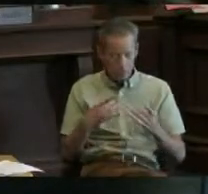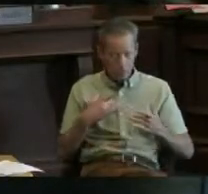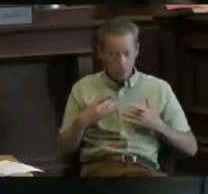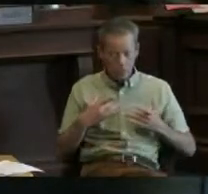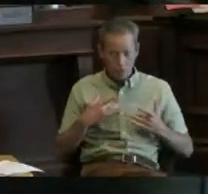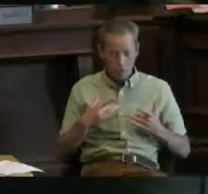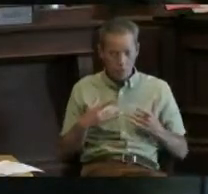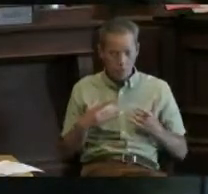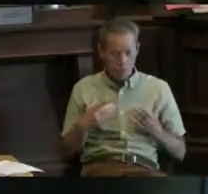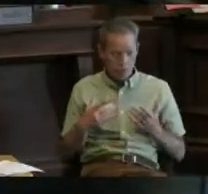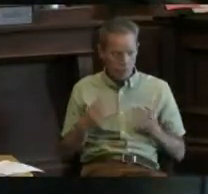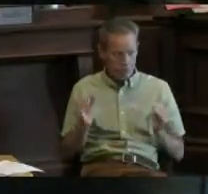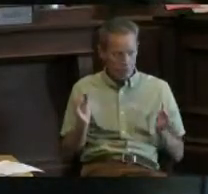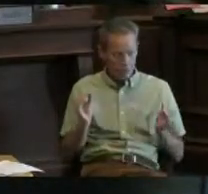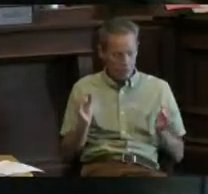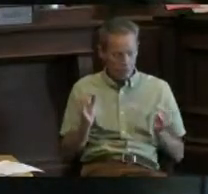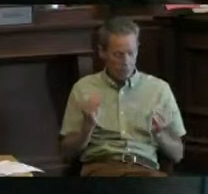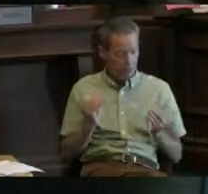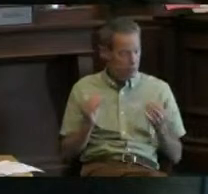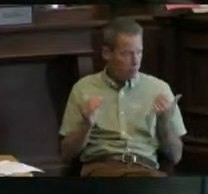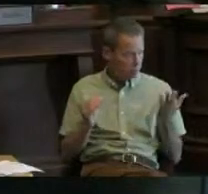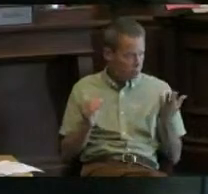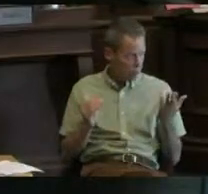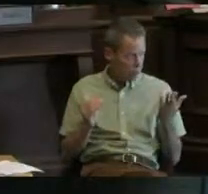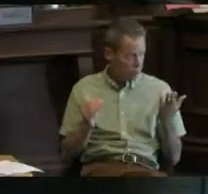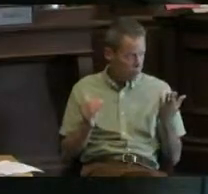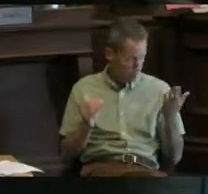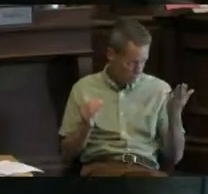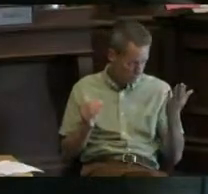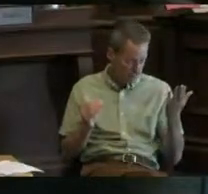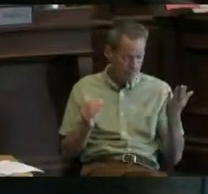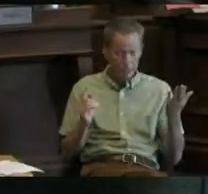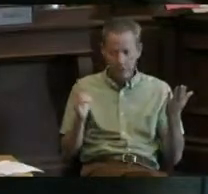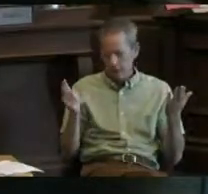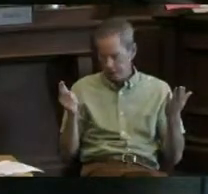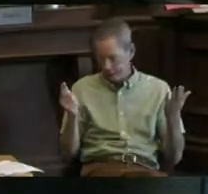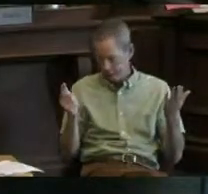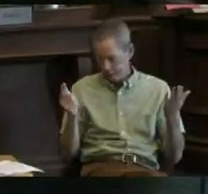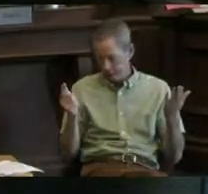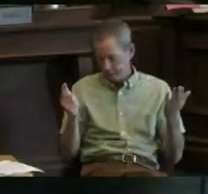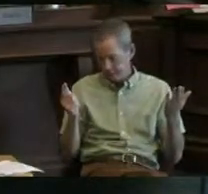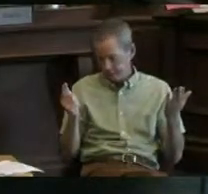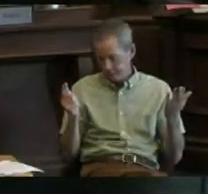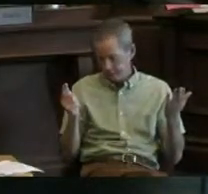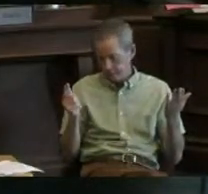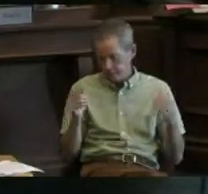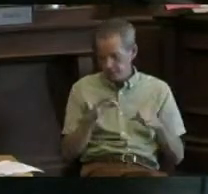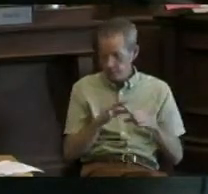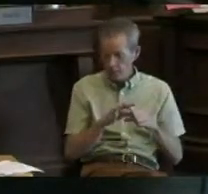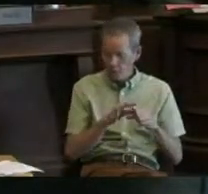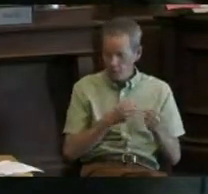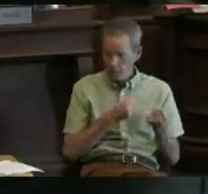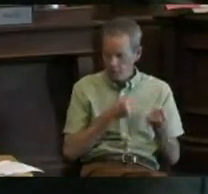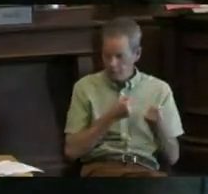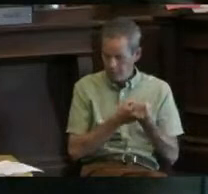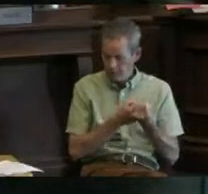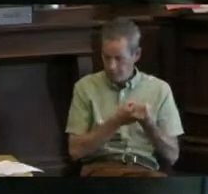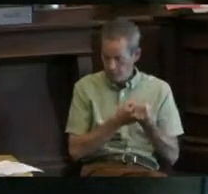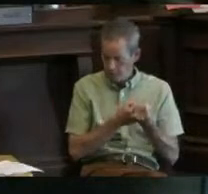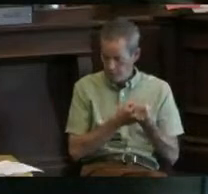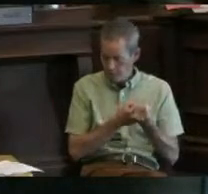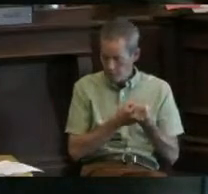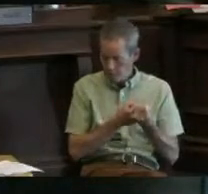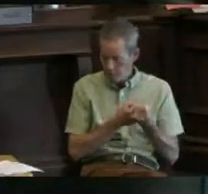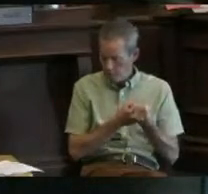concerns? Seeing none, I need a motion and a second. Move it. Second. Moved and seconded, and now we vote. All in favor